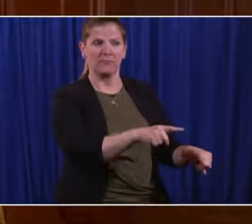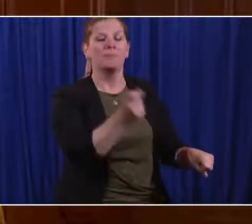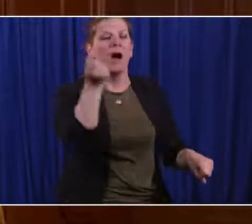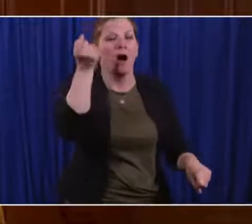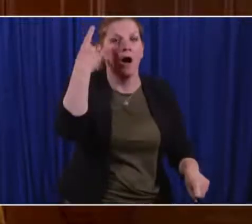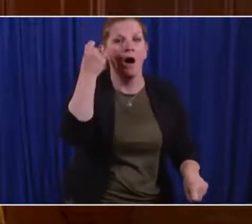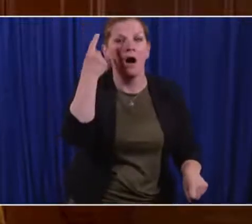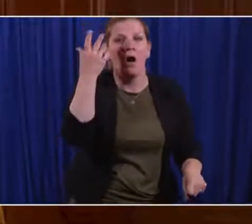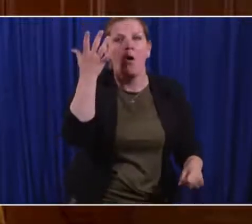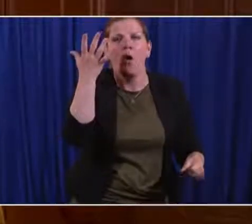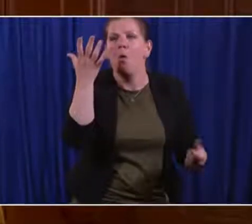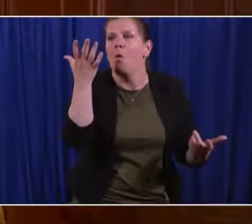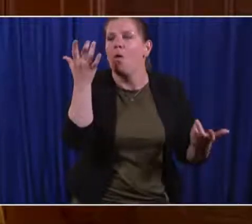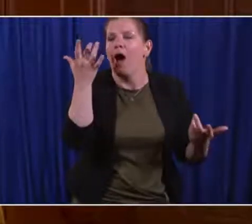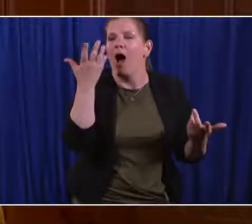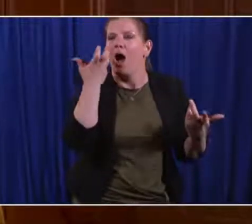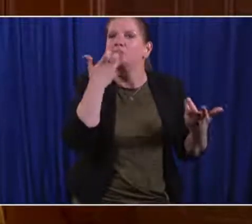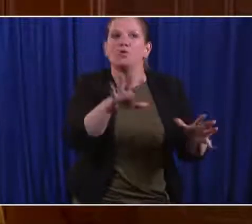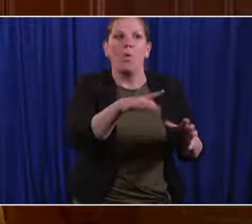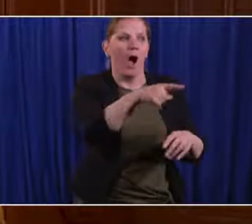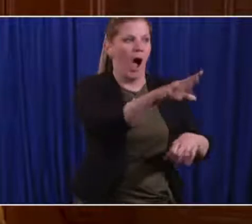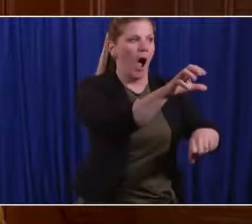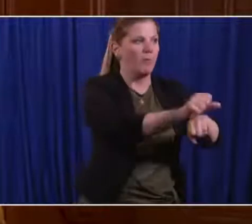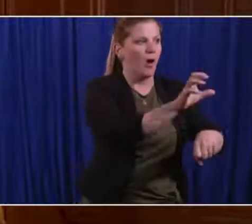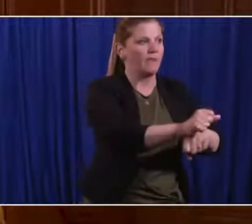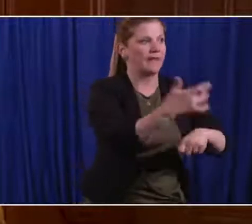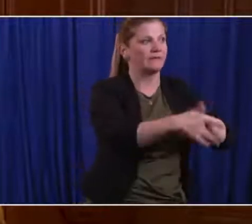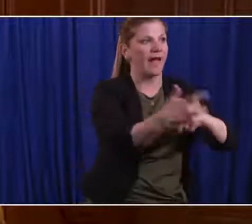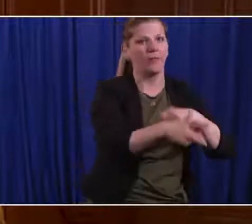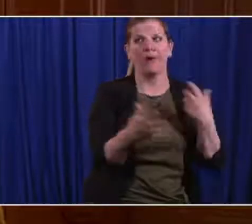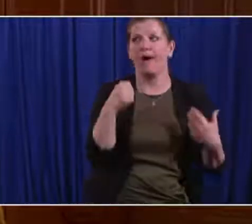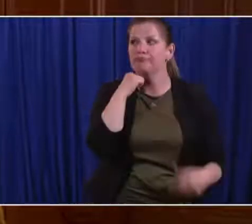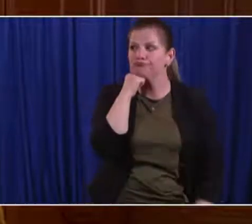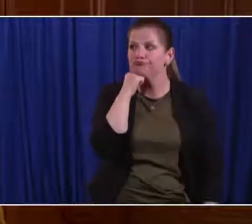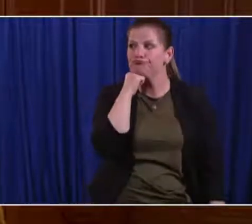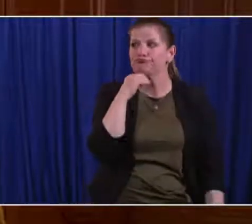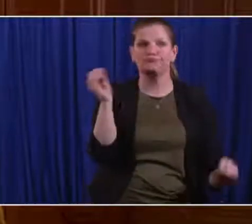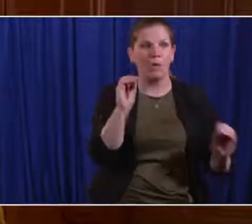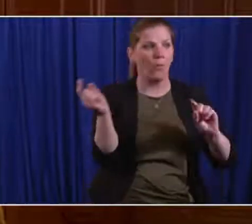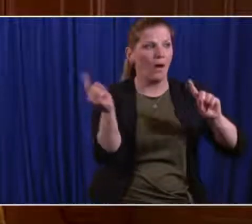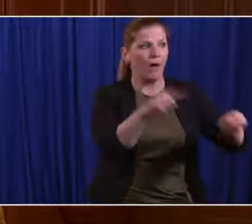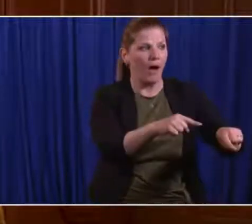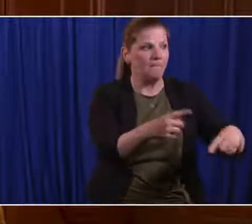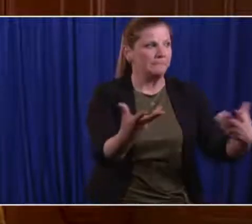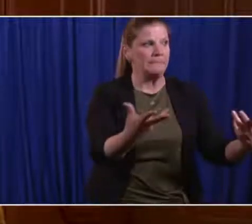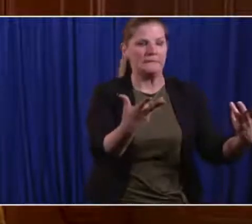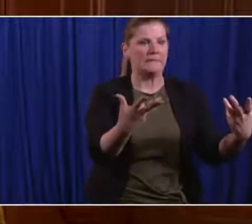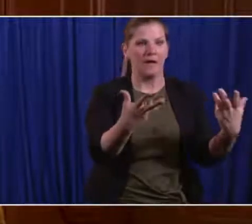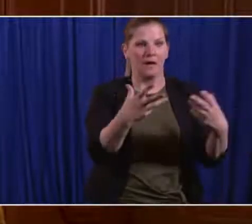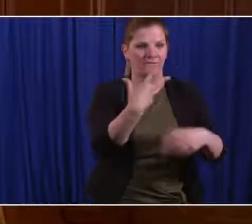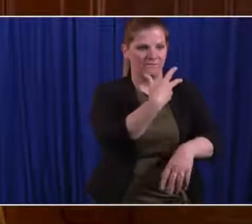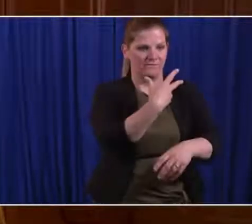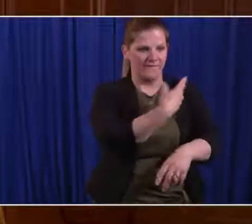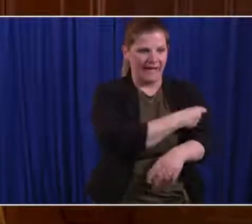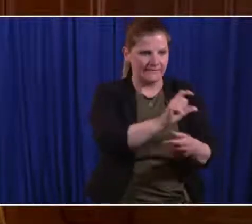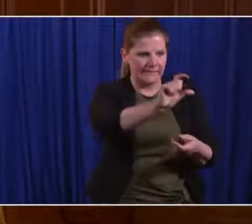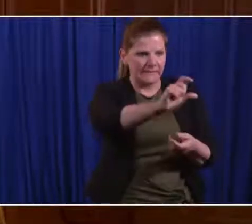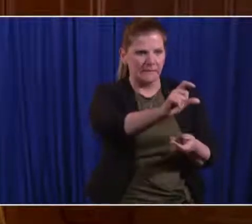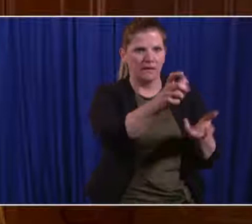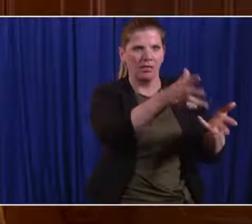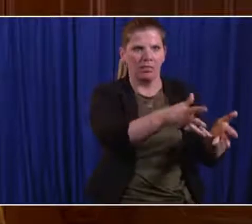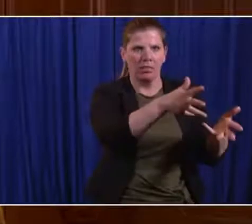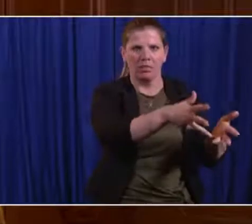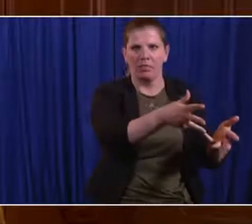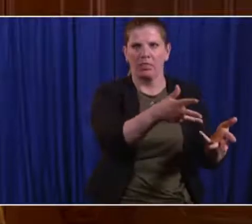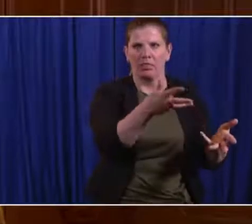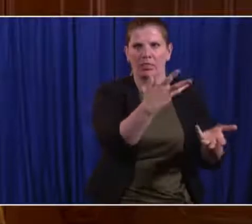slots not filled. We don't want any of the vaccines sitting there. So not a change in policy, but there is an